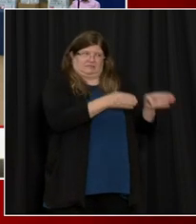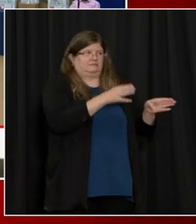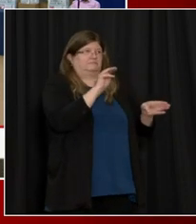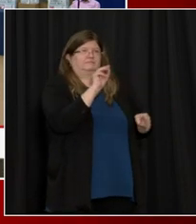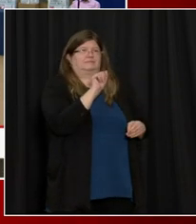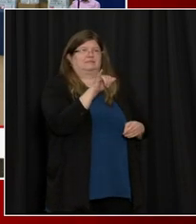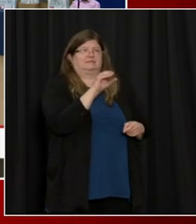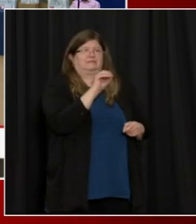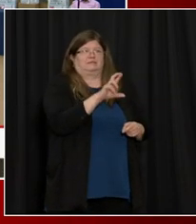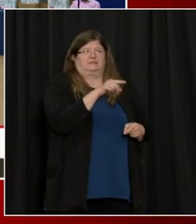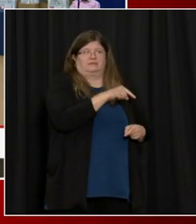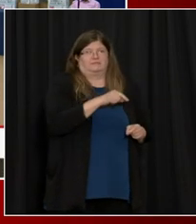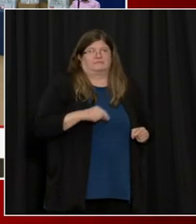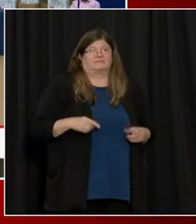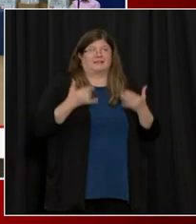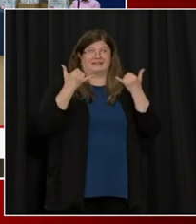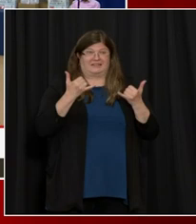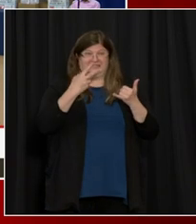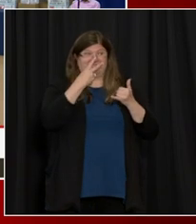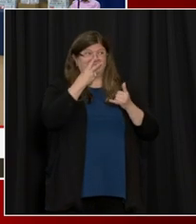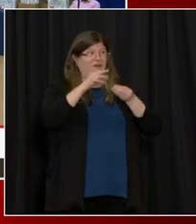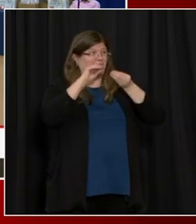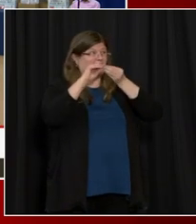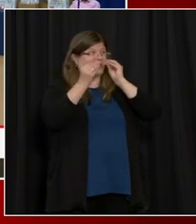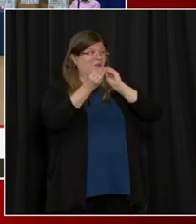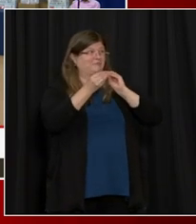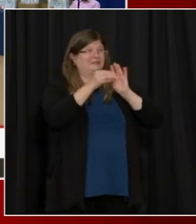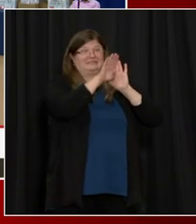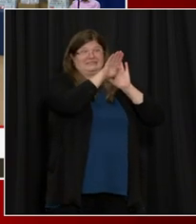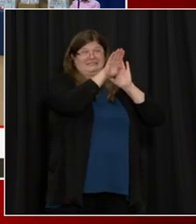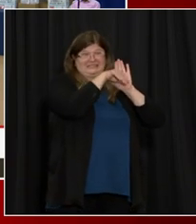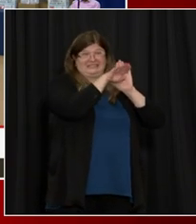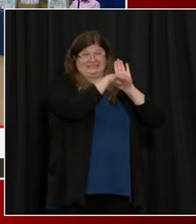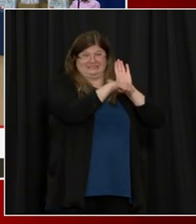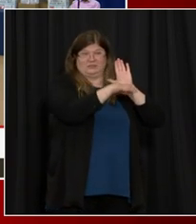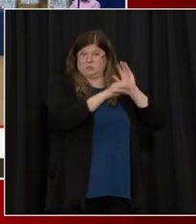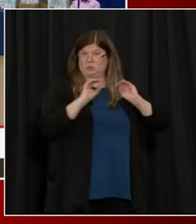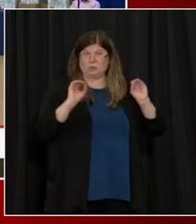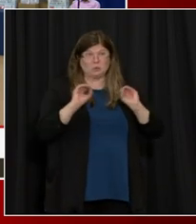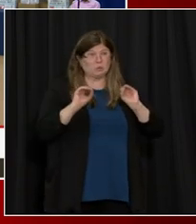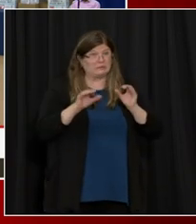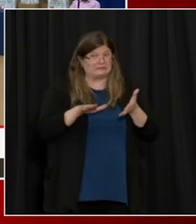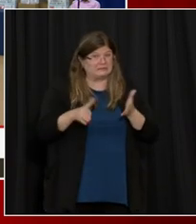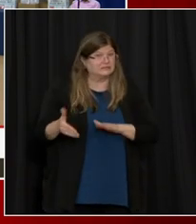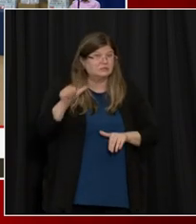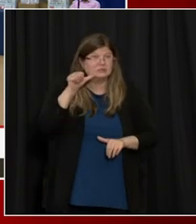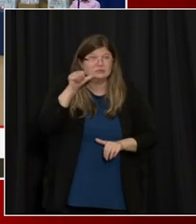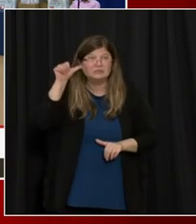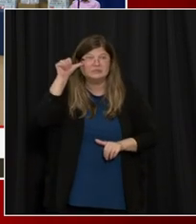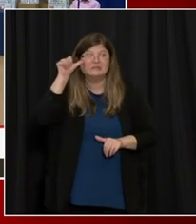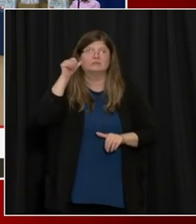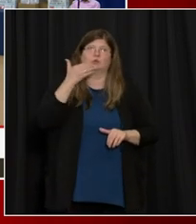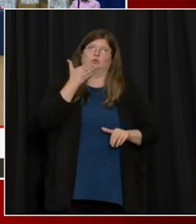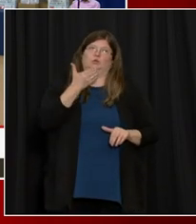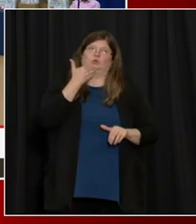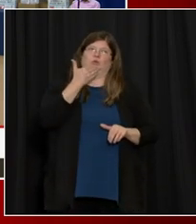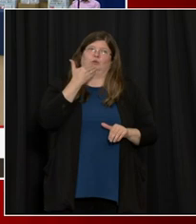no deaths overnight. Do you feel now's the time that perhaps the police should maybe be a little bit more